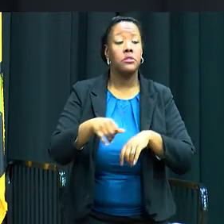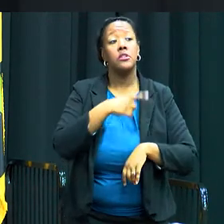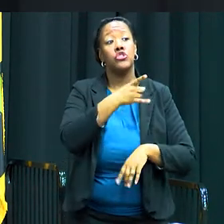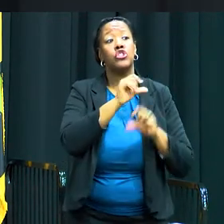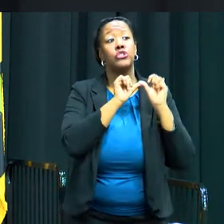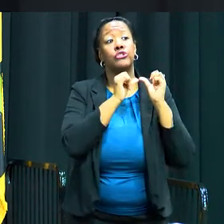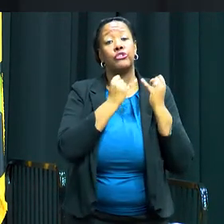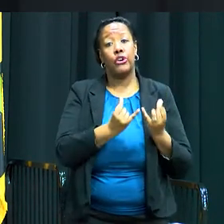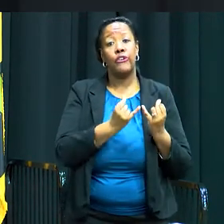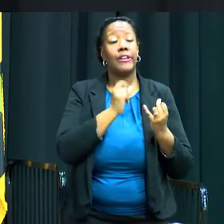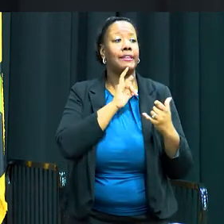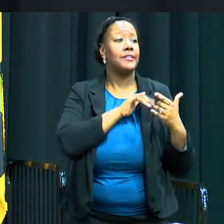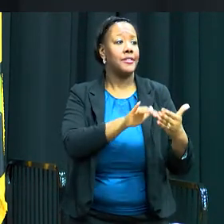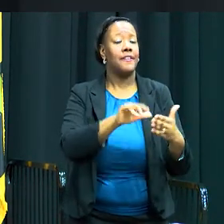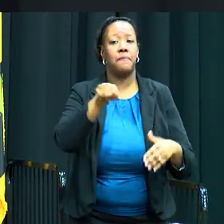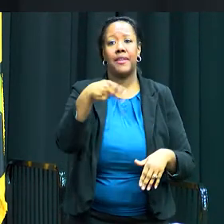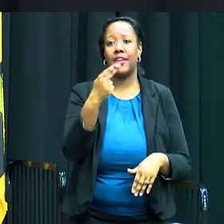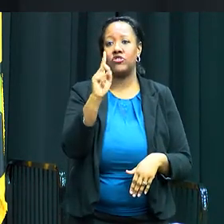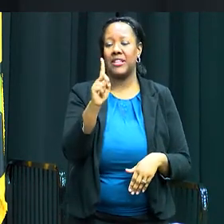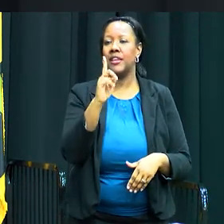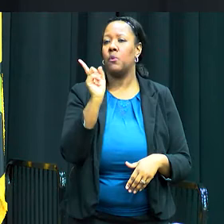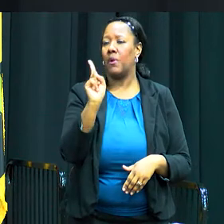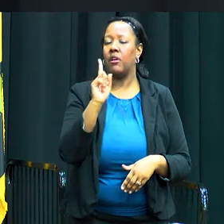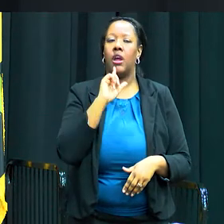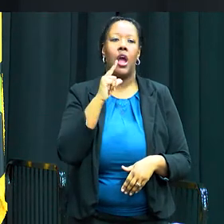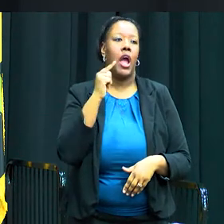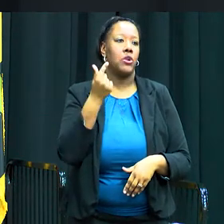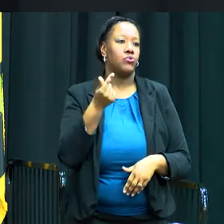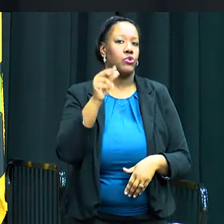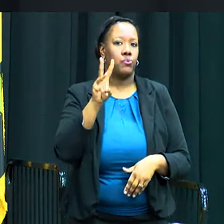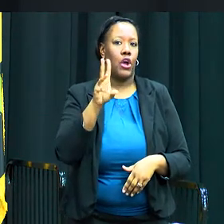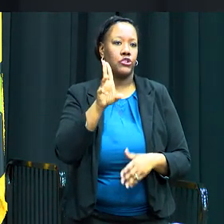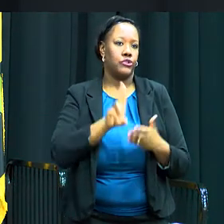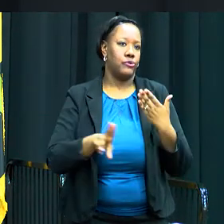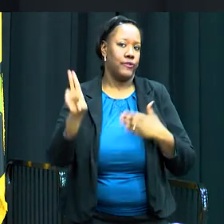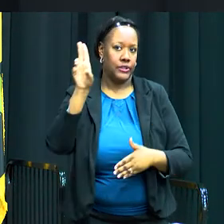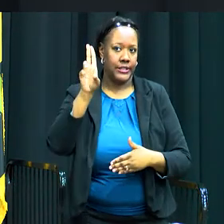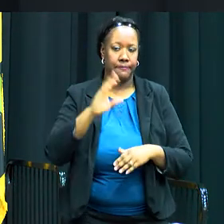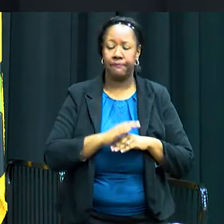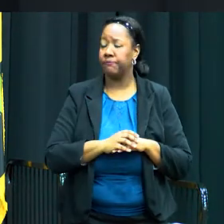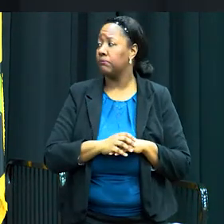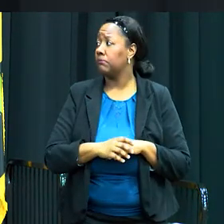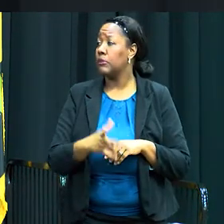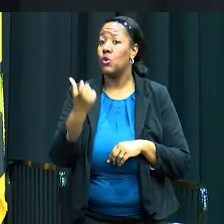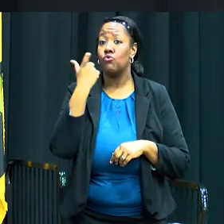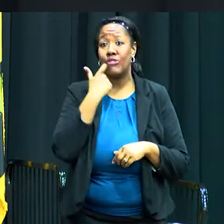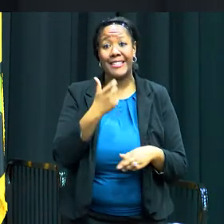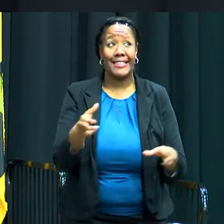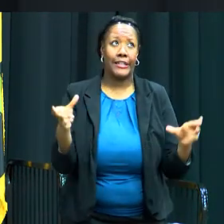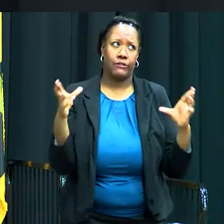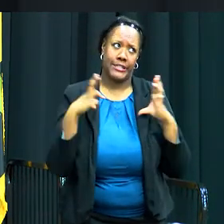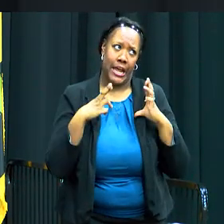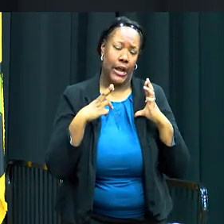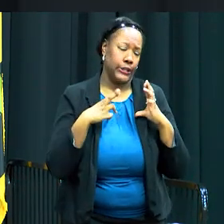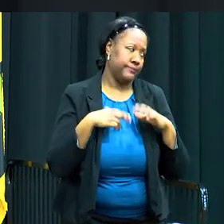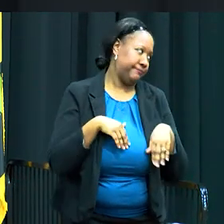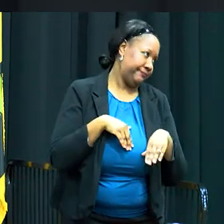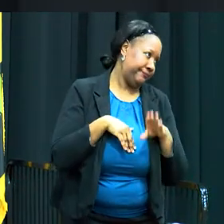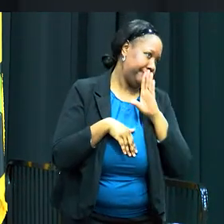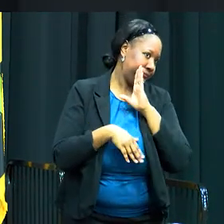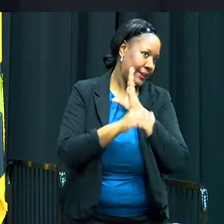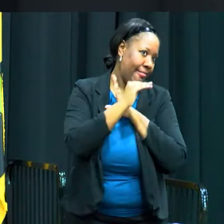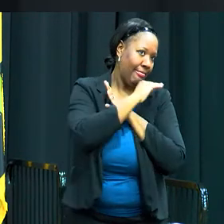doctoral degree in education from George Washington University. Recently retired, I believe that when I see it, Lois